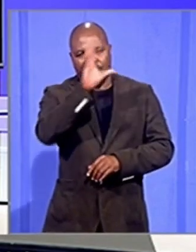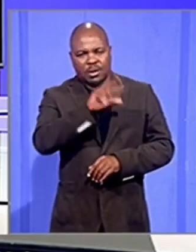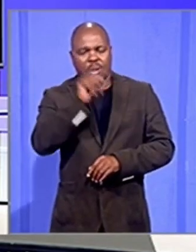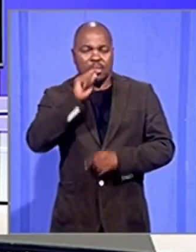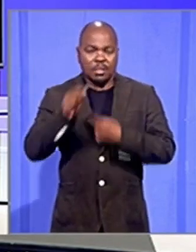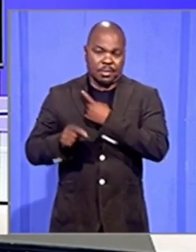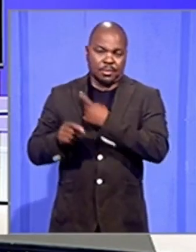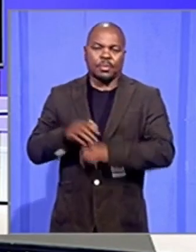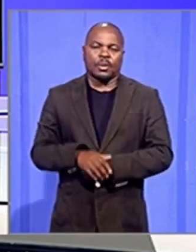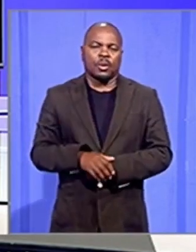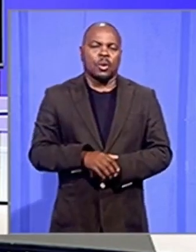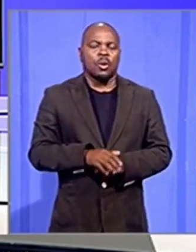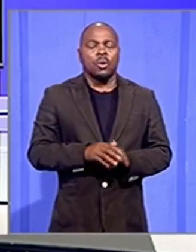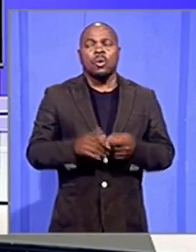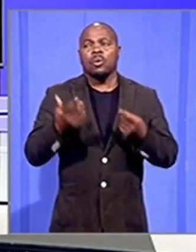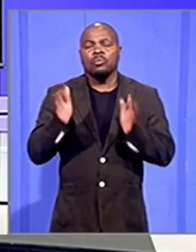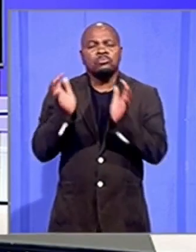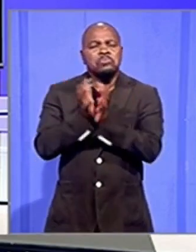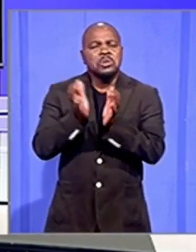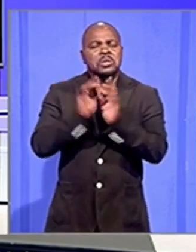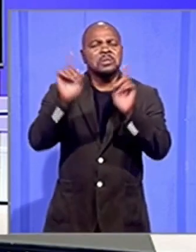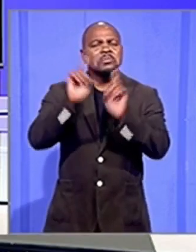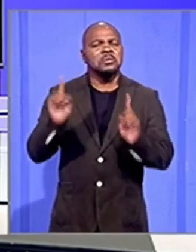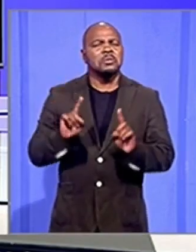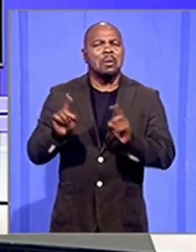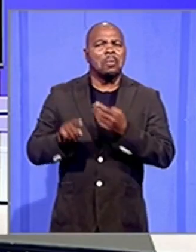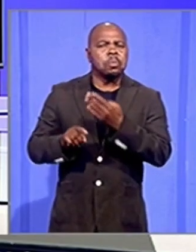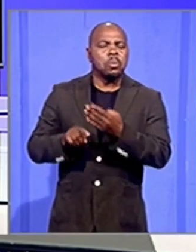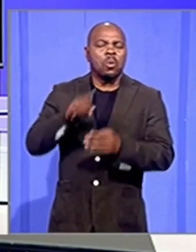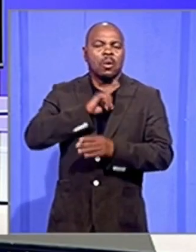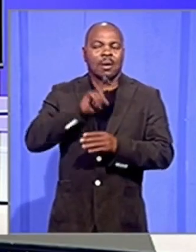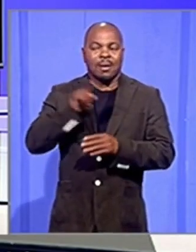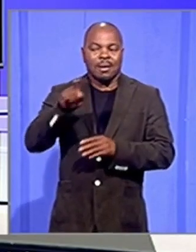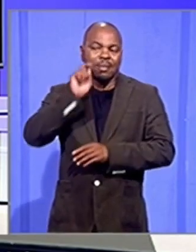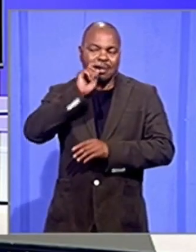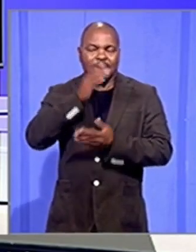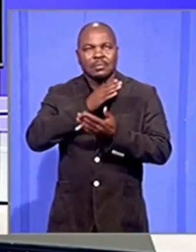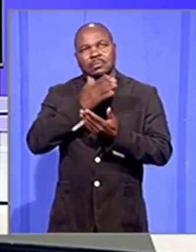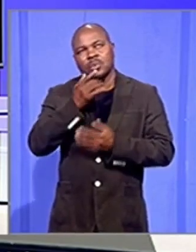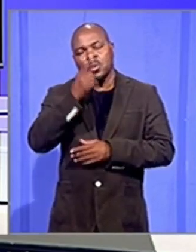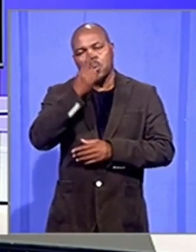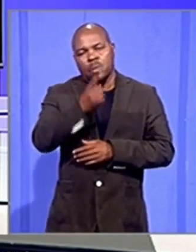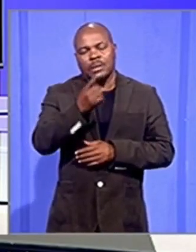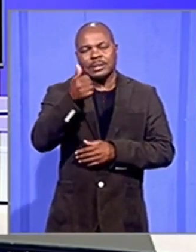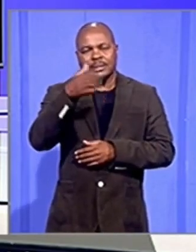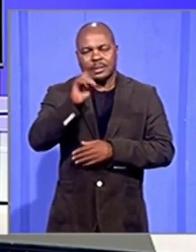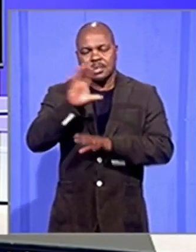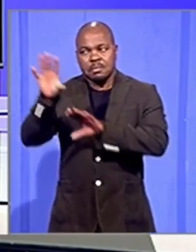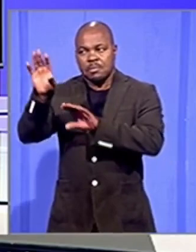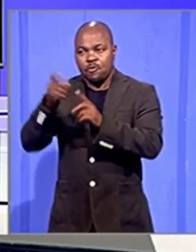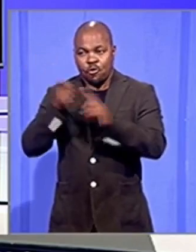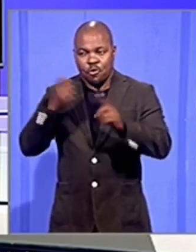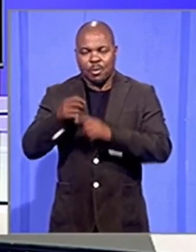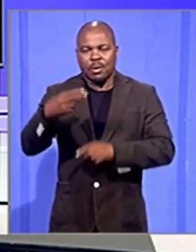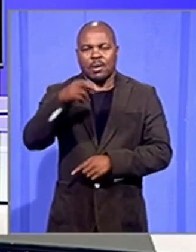Ge a bolela nakong ya kopano ya moswananoši ya go hudušwa ga manong a lekgolo masometshela go tšwa